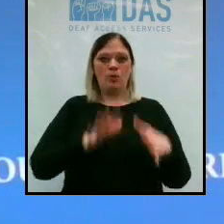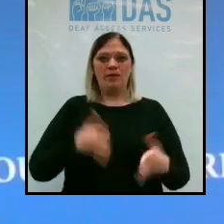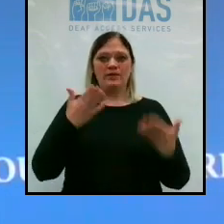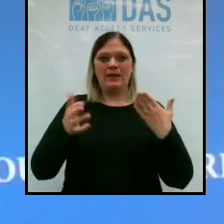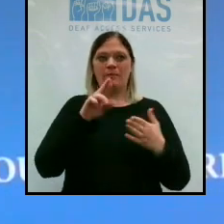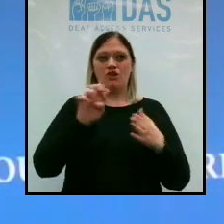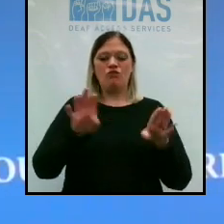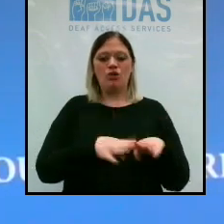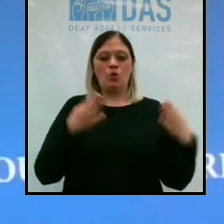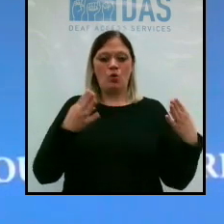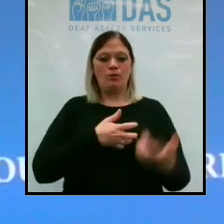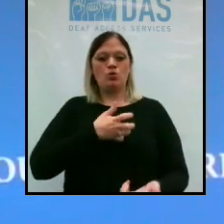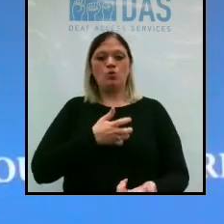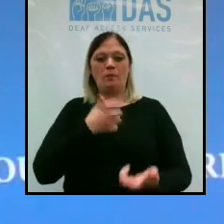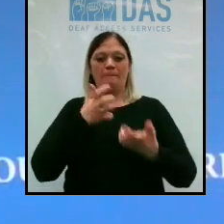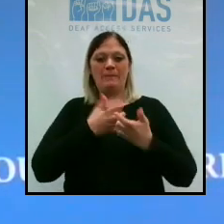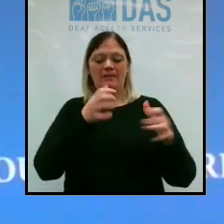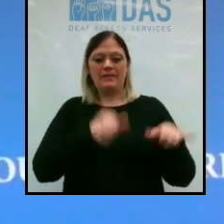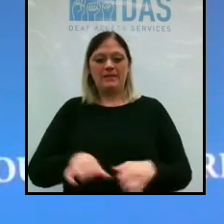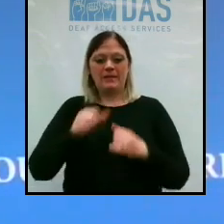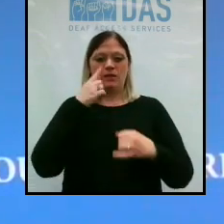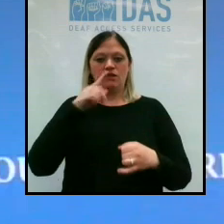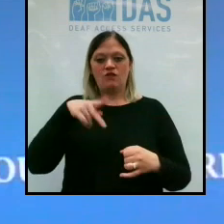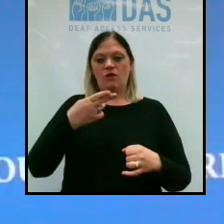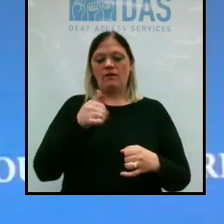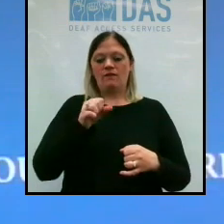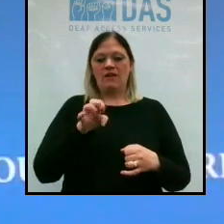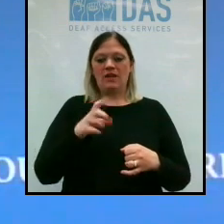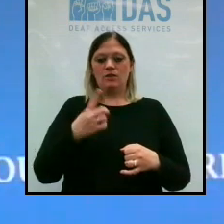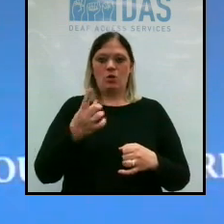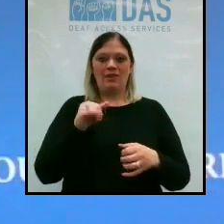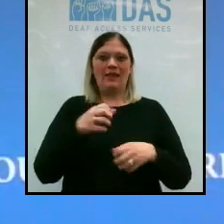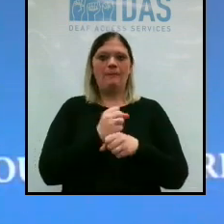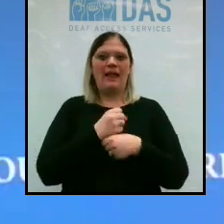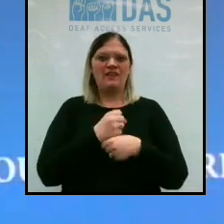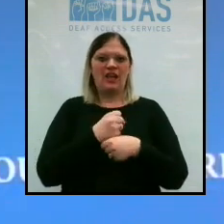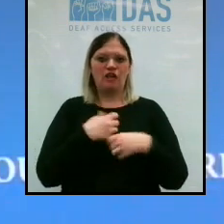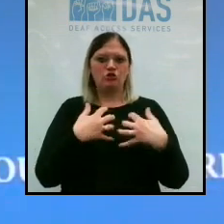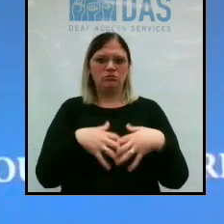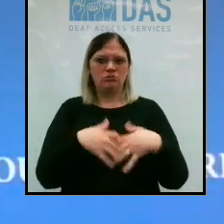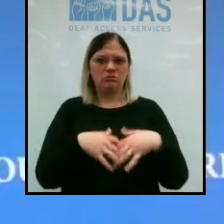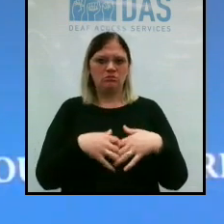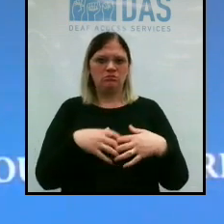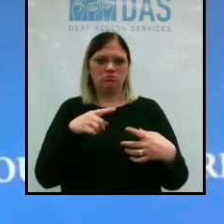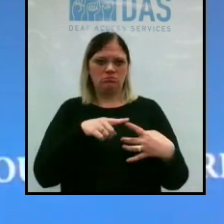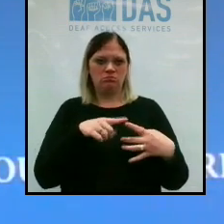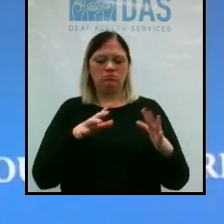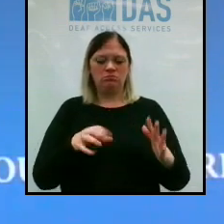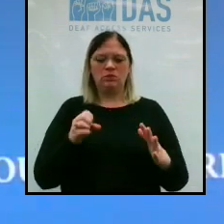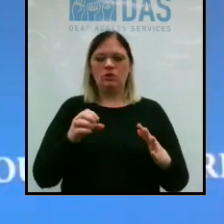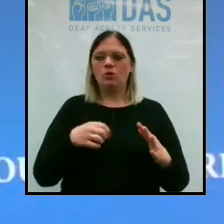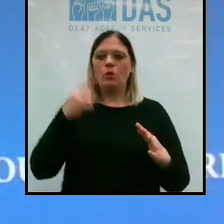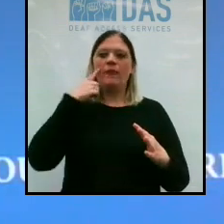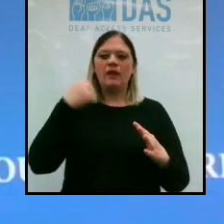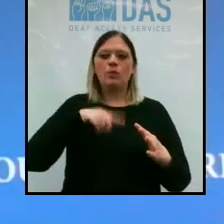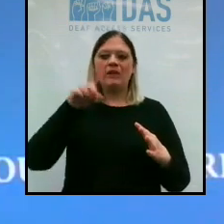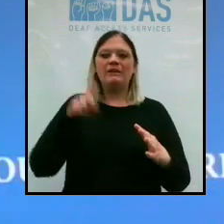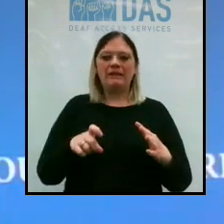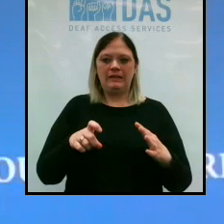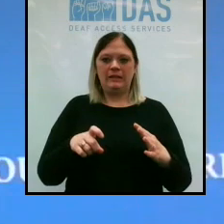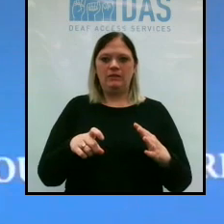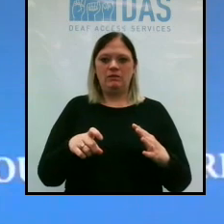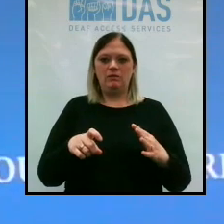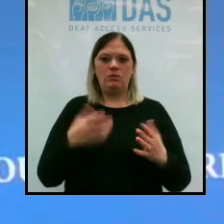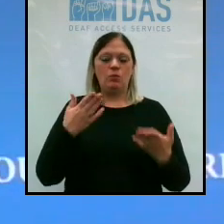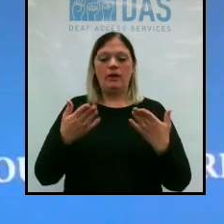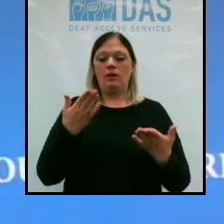under Phase 1 for manufacturing. We think that is going to be needed in some locations where they may have